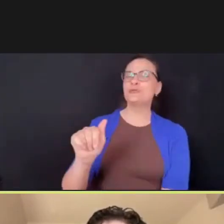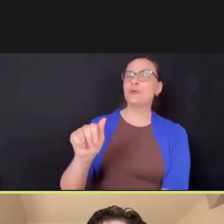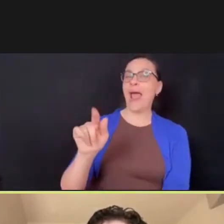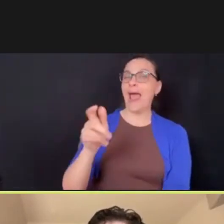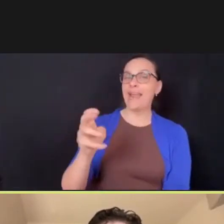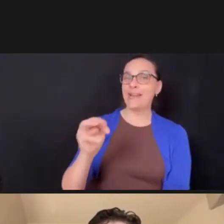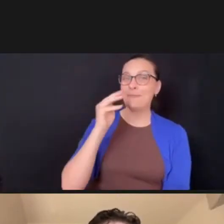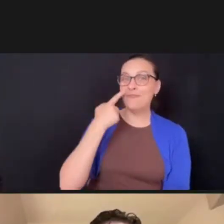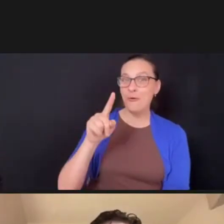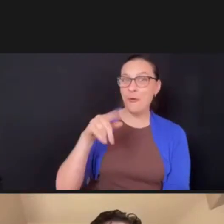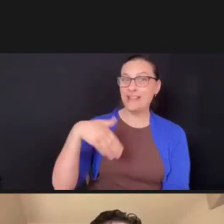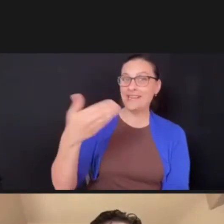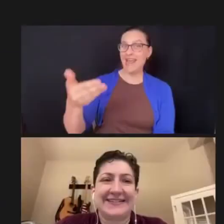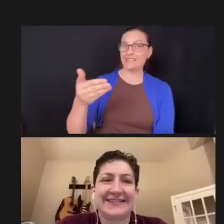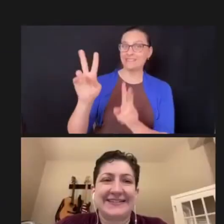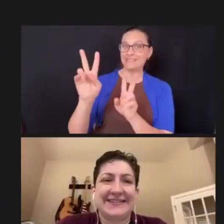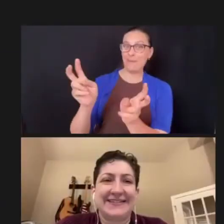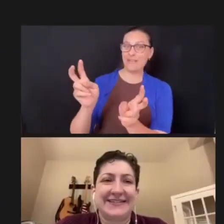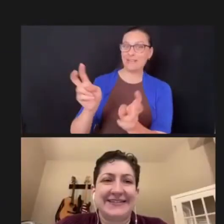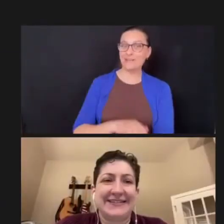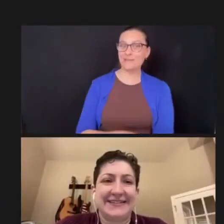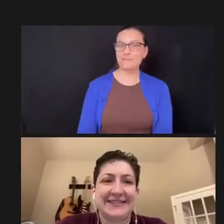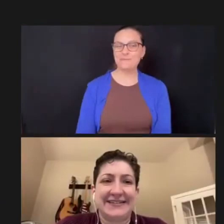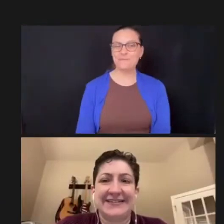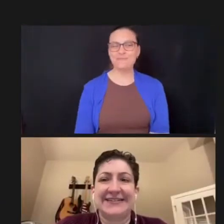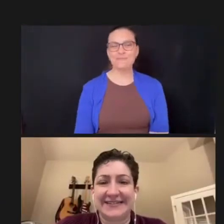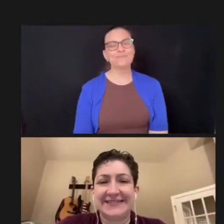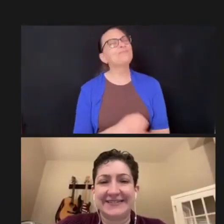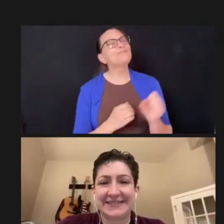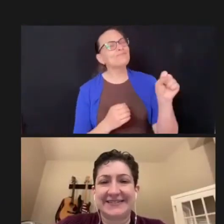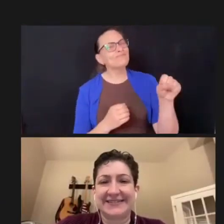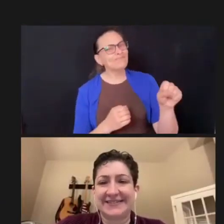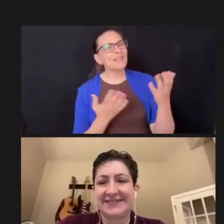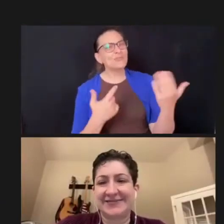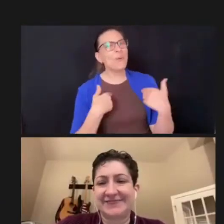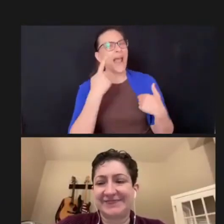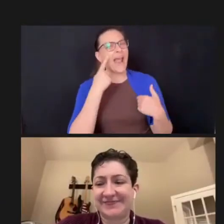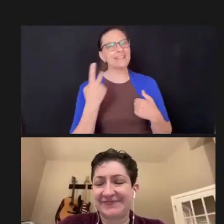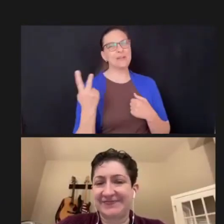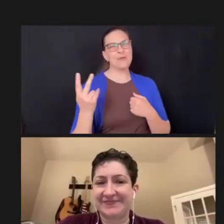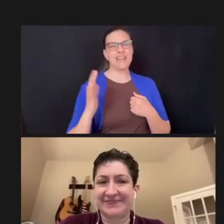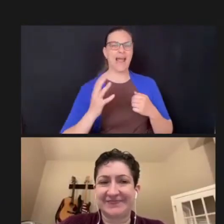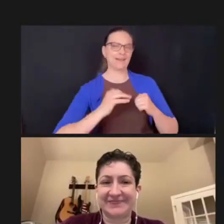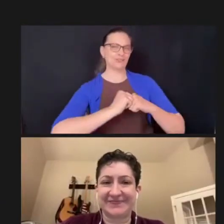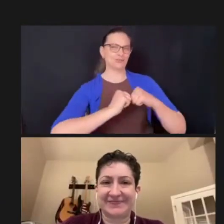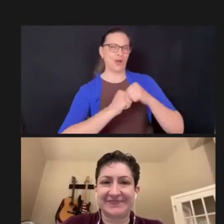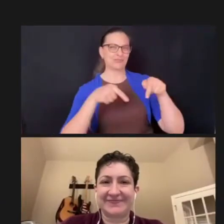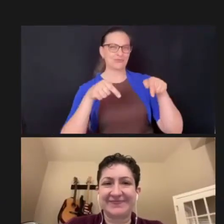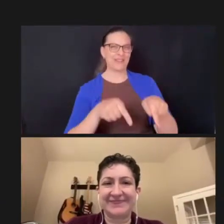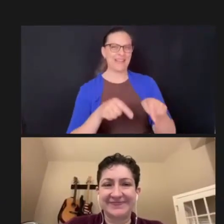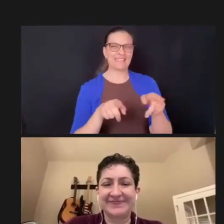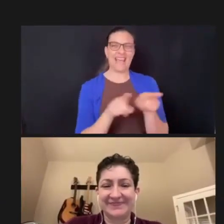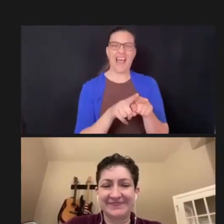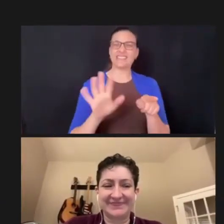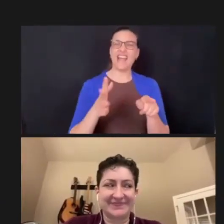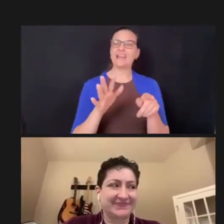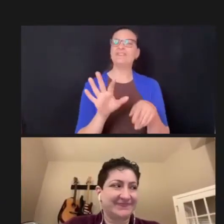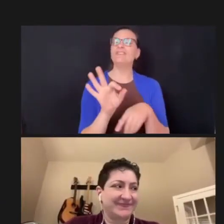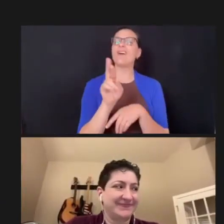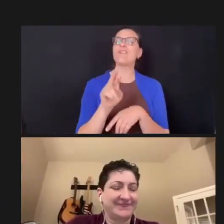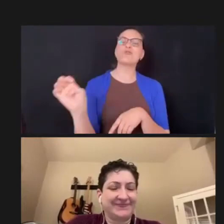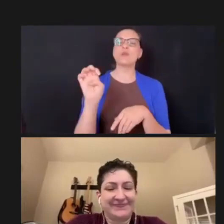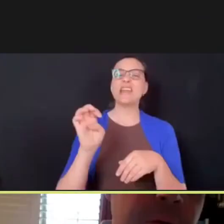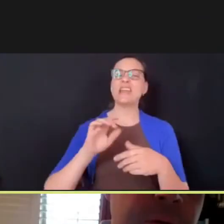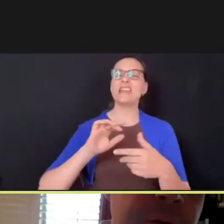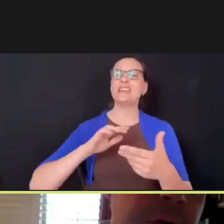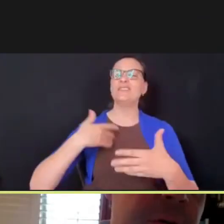topic. Yeah, so I think we kind of structured this as a kind of a discussion, kind of a free-flowing discussion between Sarah and I. So the